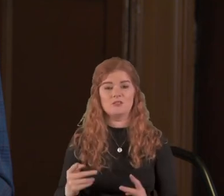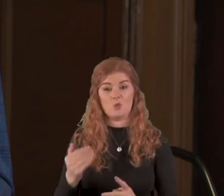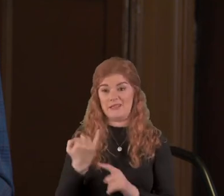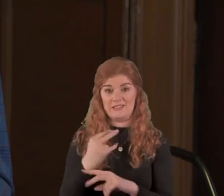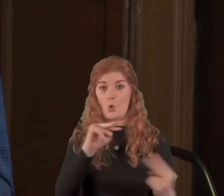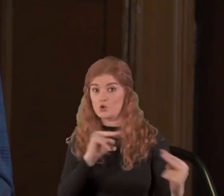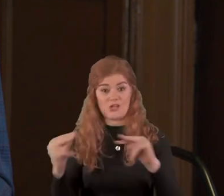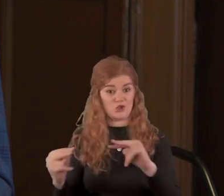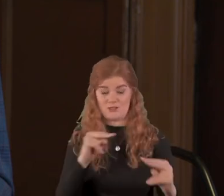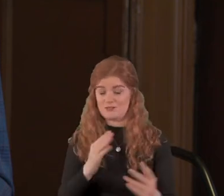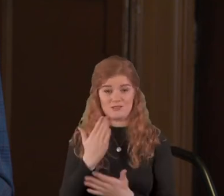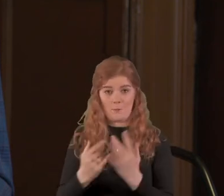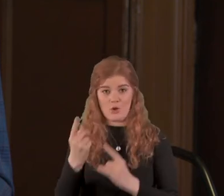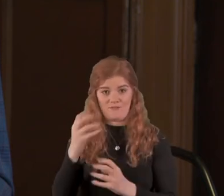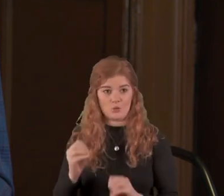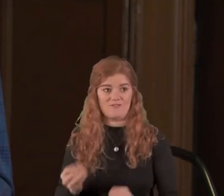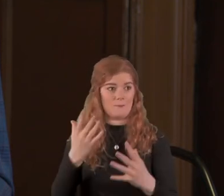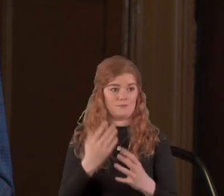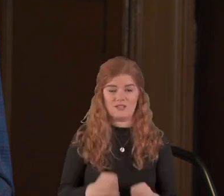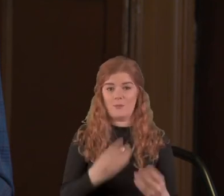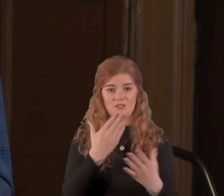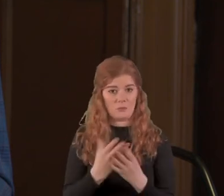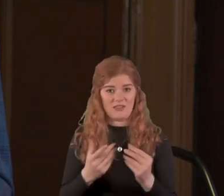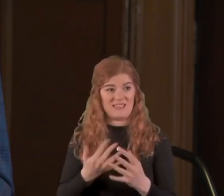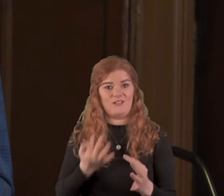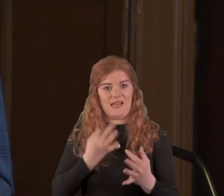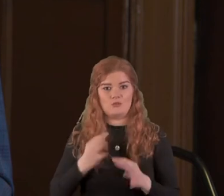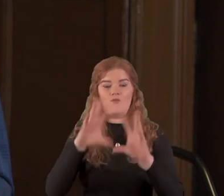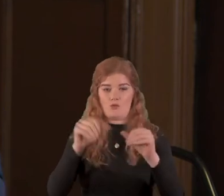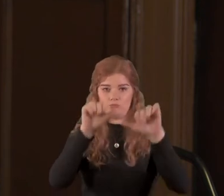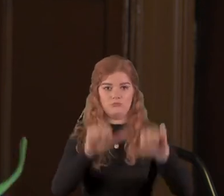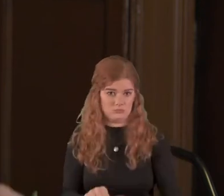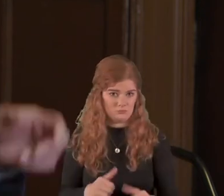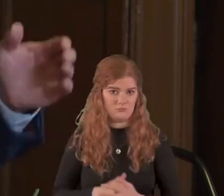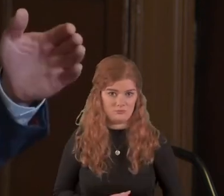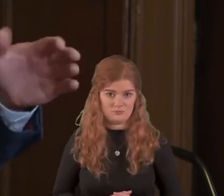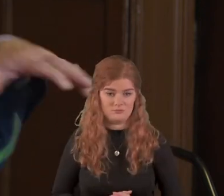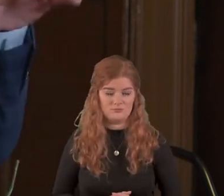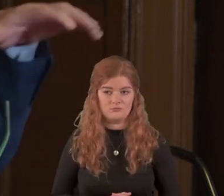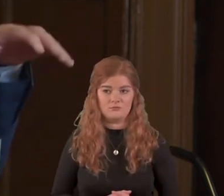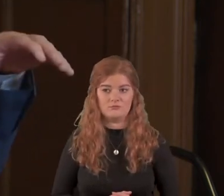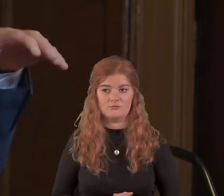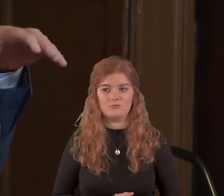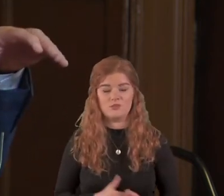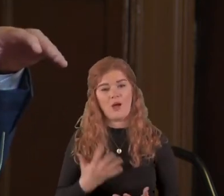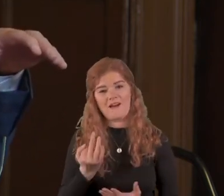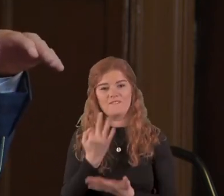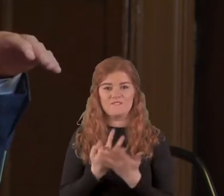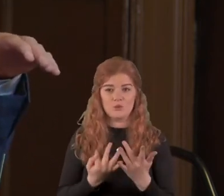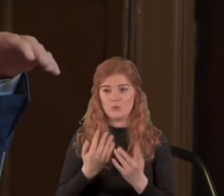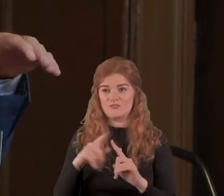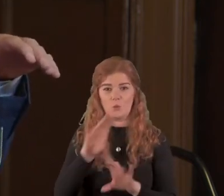going to have to give up something of what they want. But would yes, you I mean, that's well, the tone of a couple of questions this